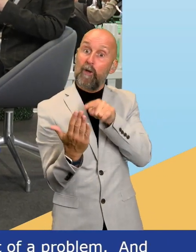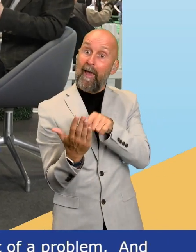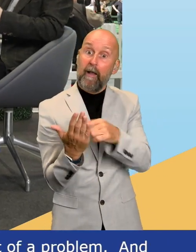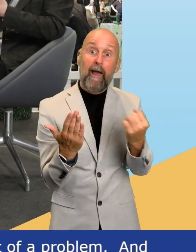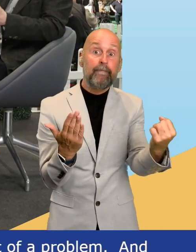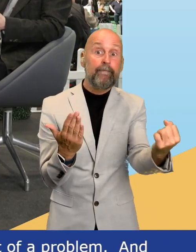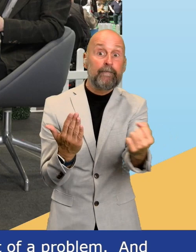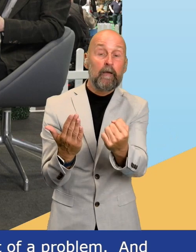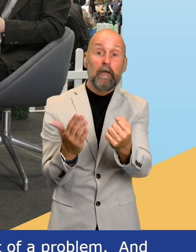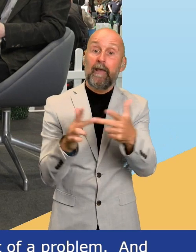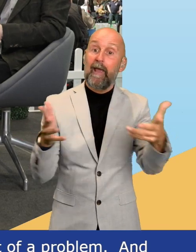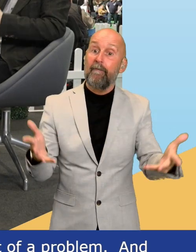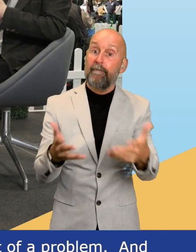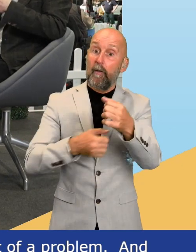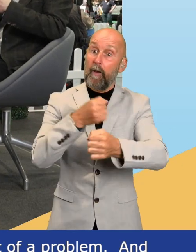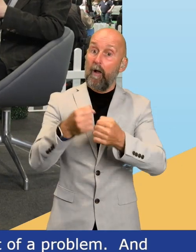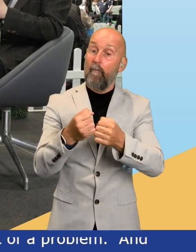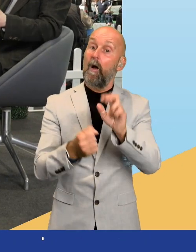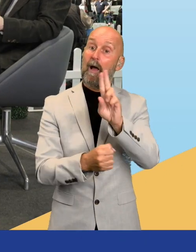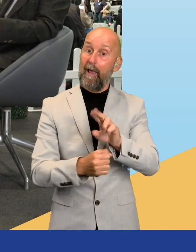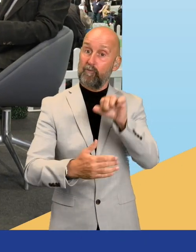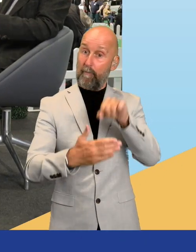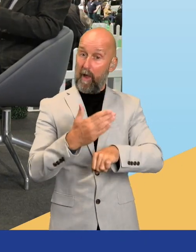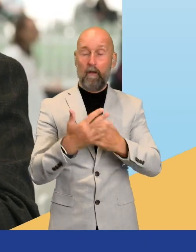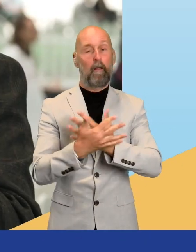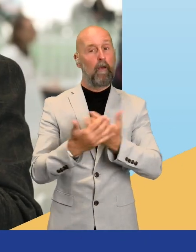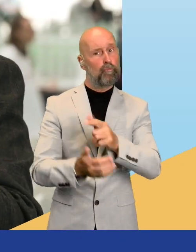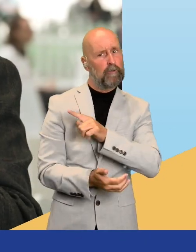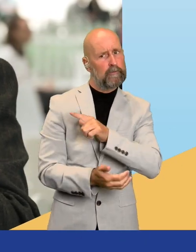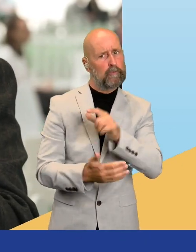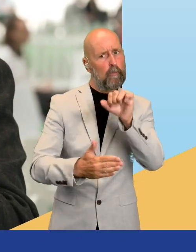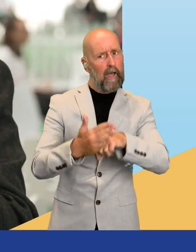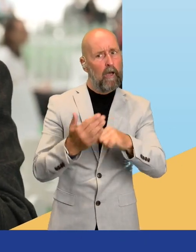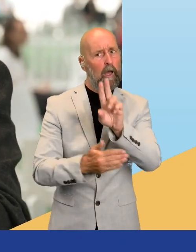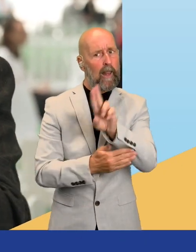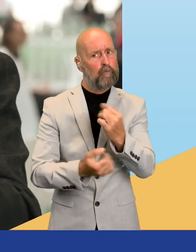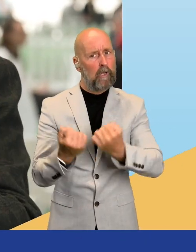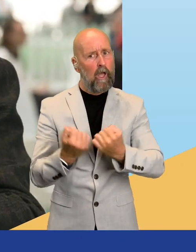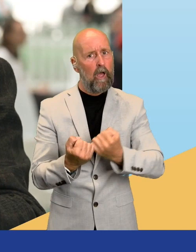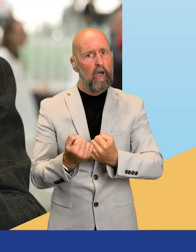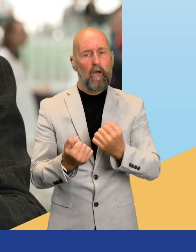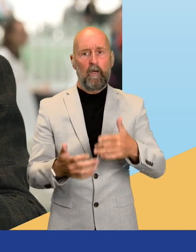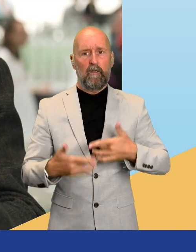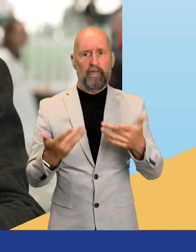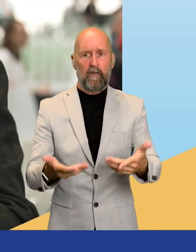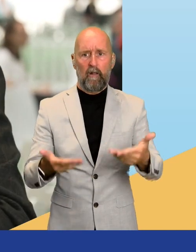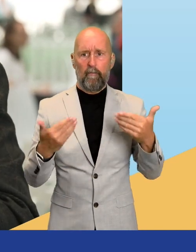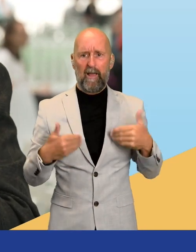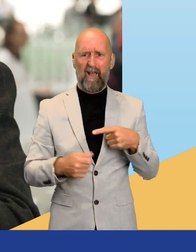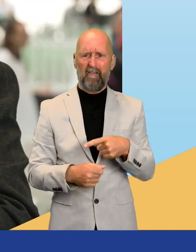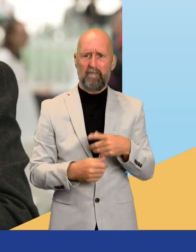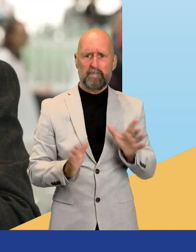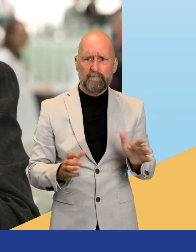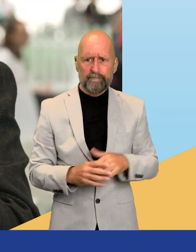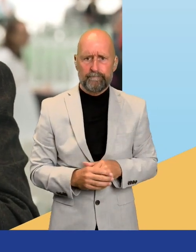if we're going to persuade more people to go to electric cars, and there are plenty of good reasons too, you don't want it to be a feel like a step back from what they've got now. Yep. Right. And that's